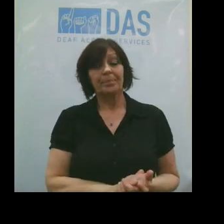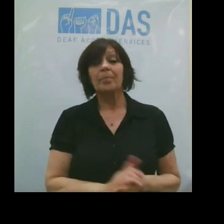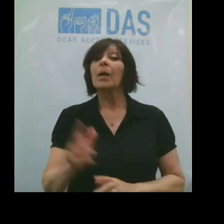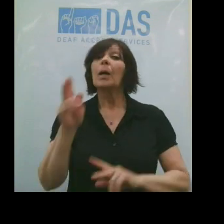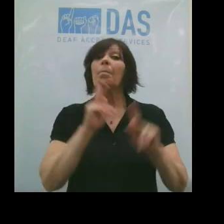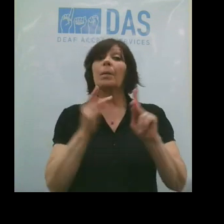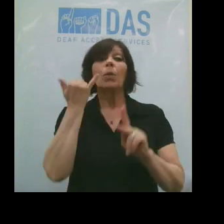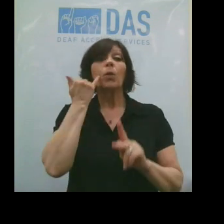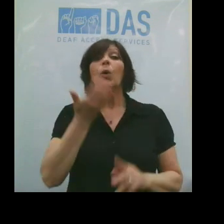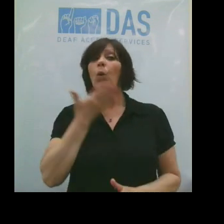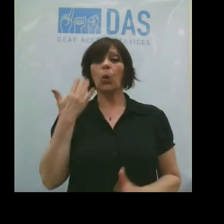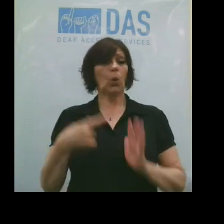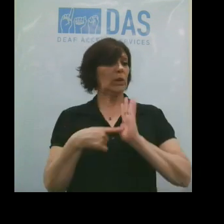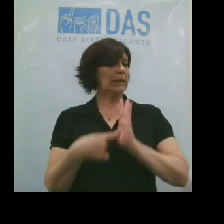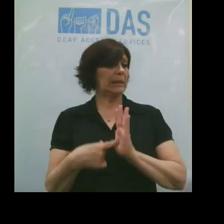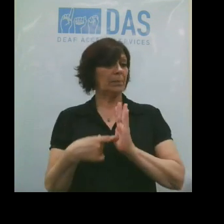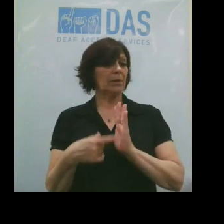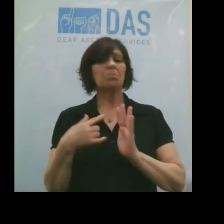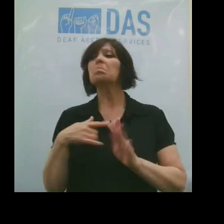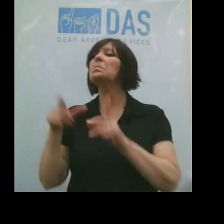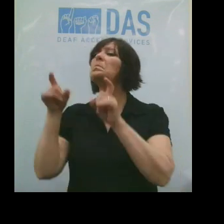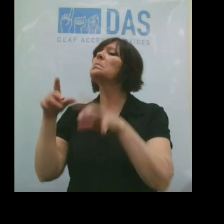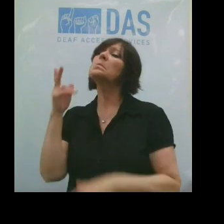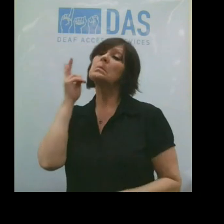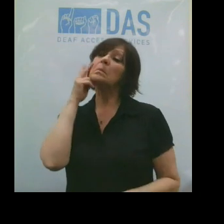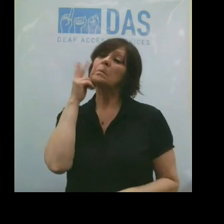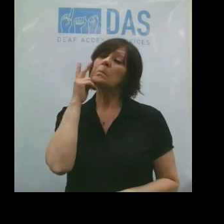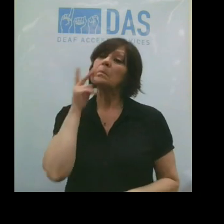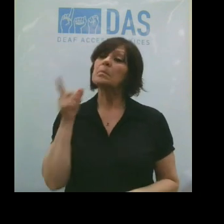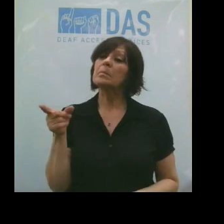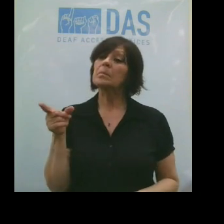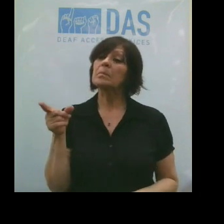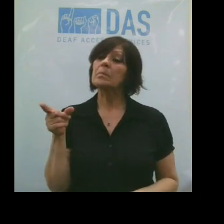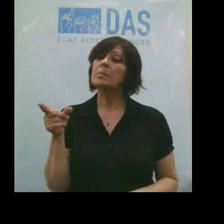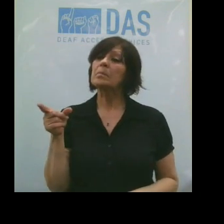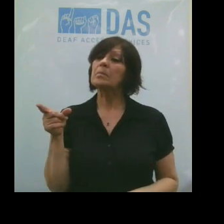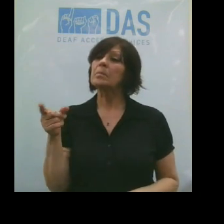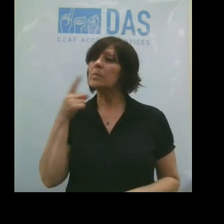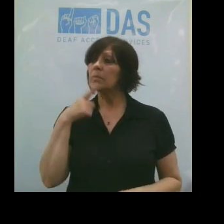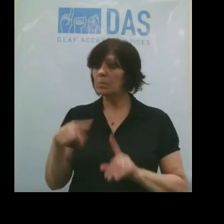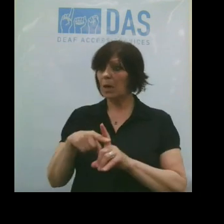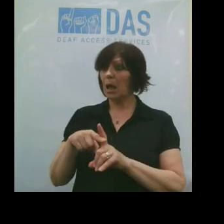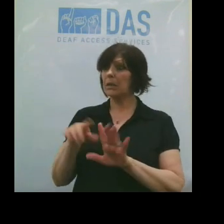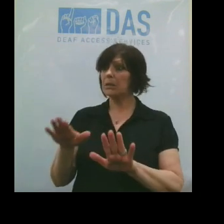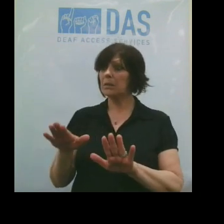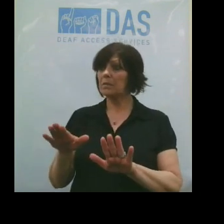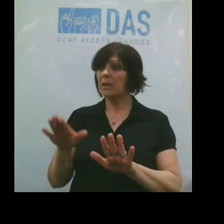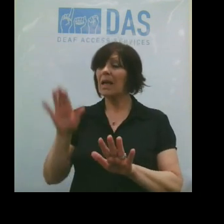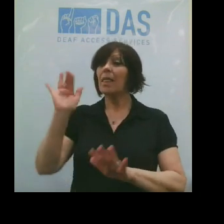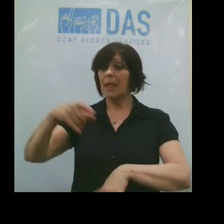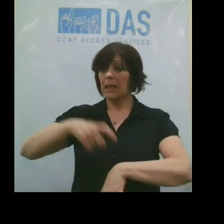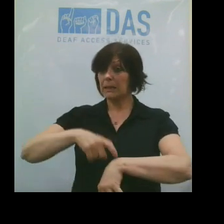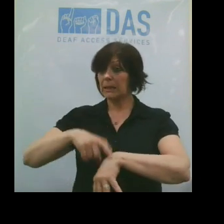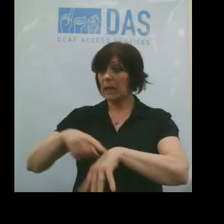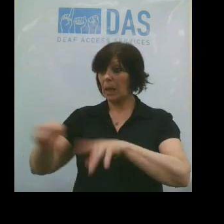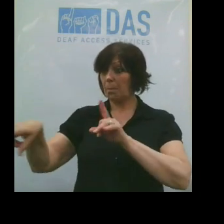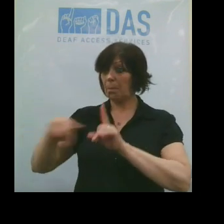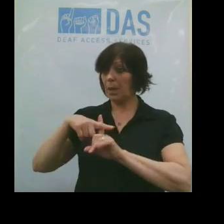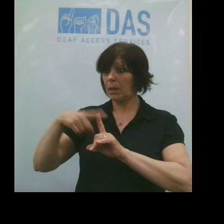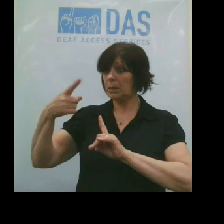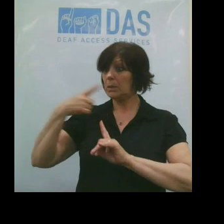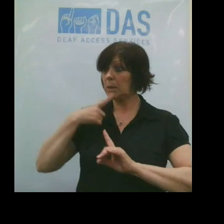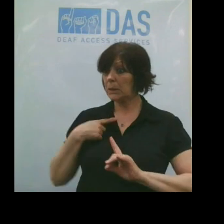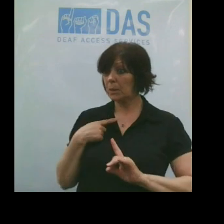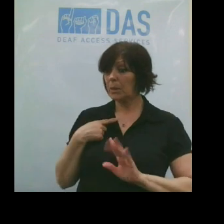not have symptoms and they get tested for COVID-19 and they get a positive test result, at the time that they get their positive